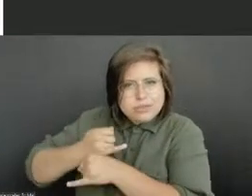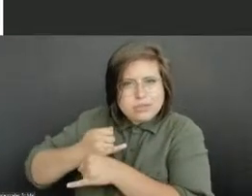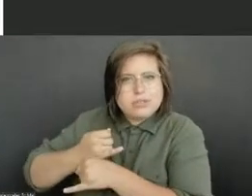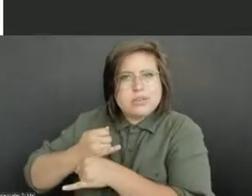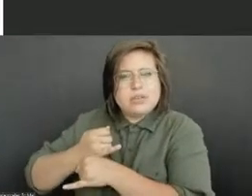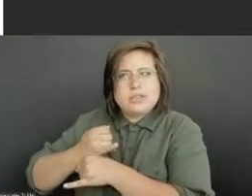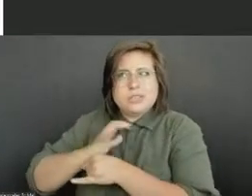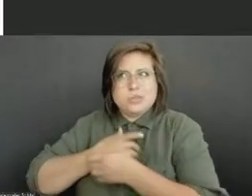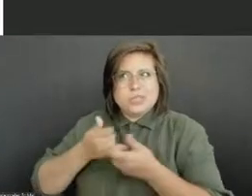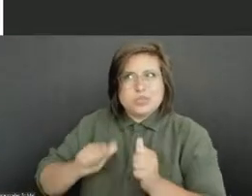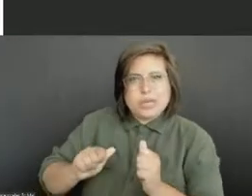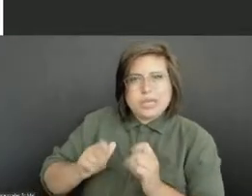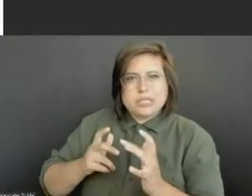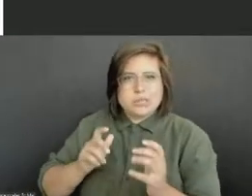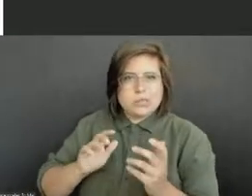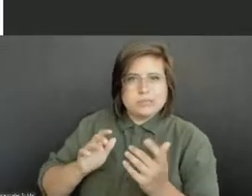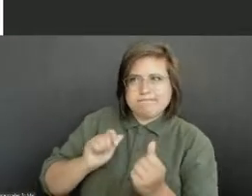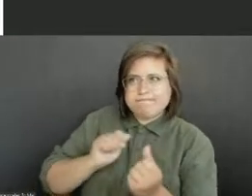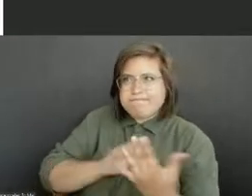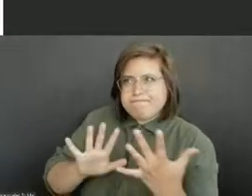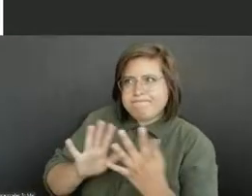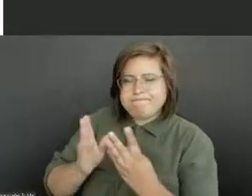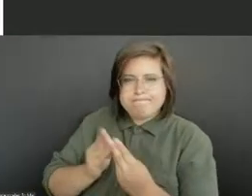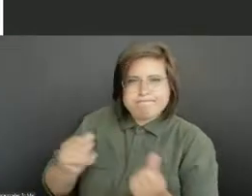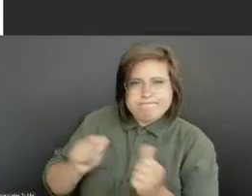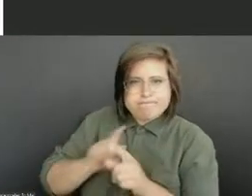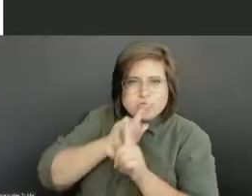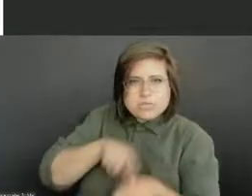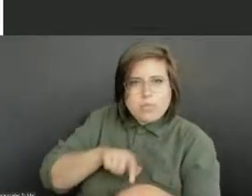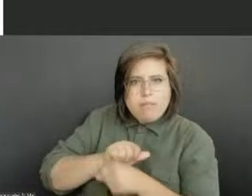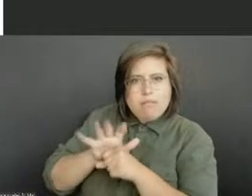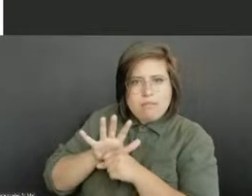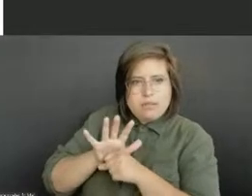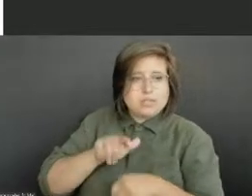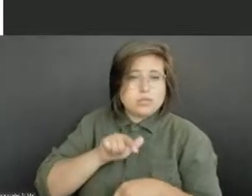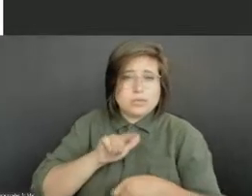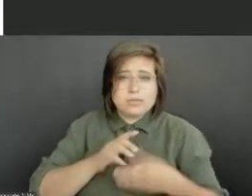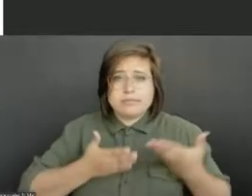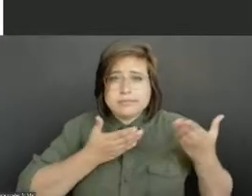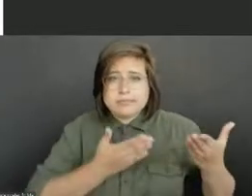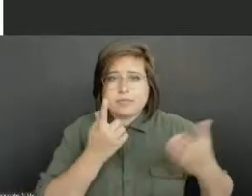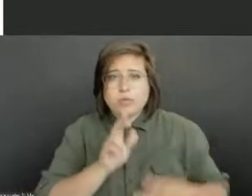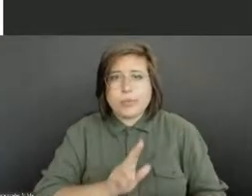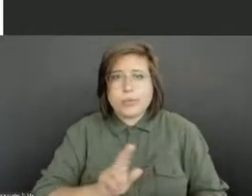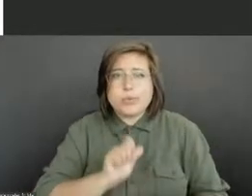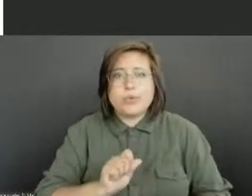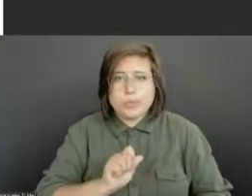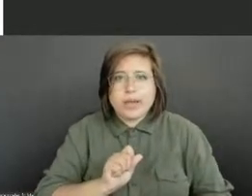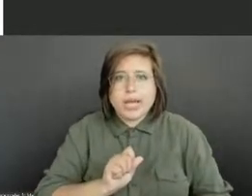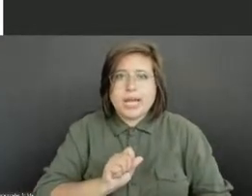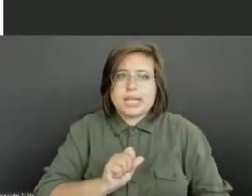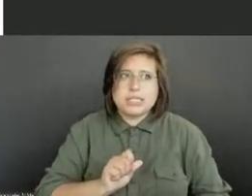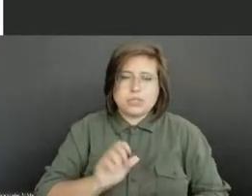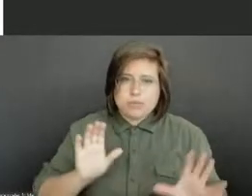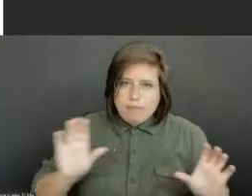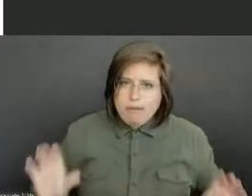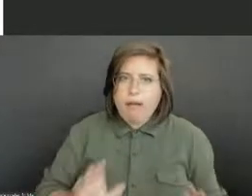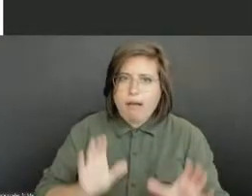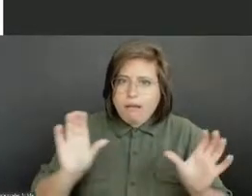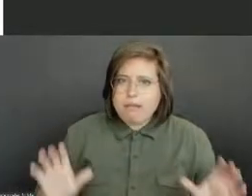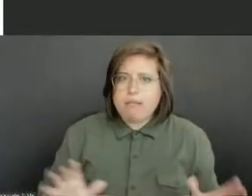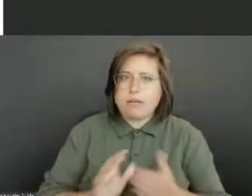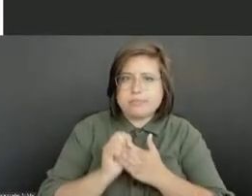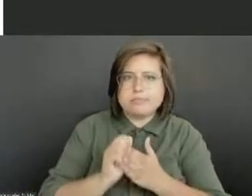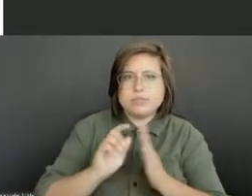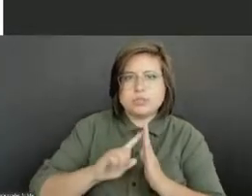to the pandemic. So the recommendation that we have in this area is for the US to take an active leadership role, bringing